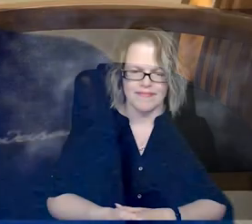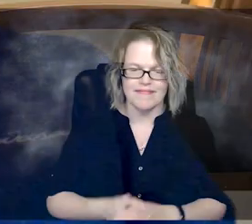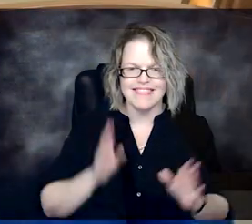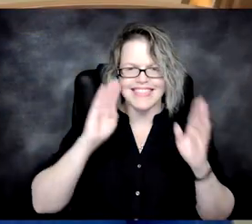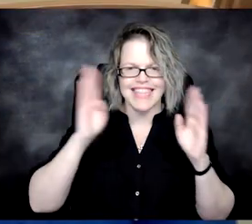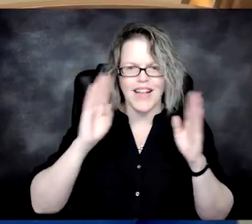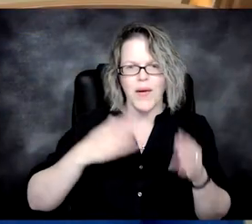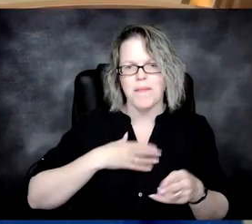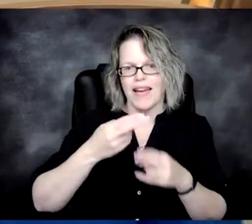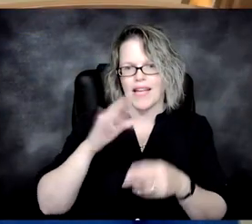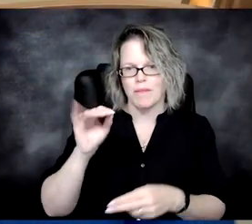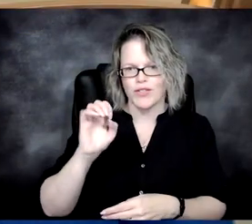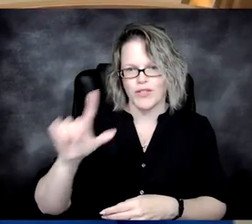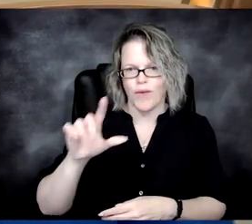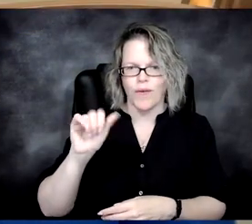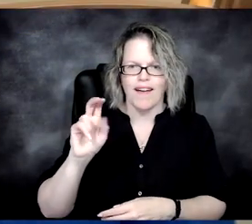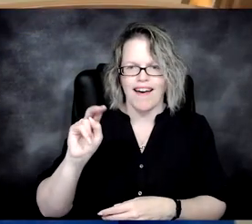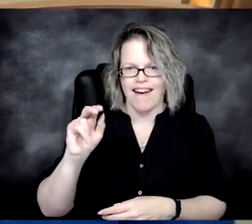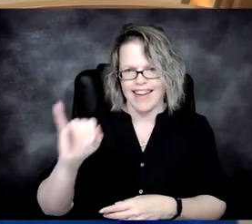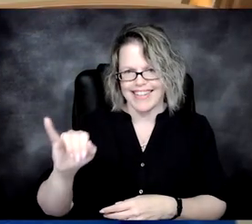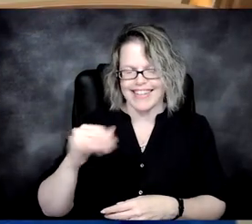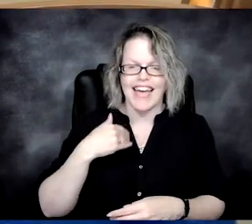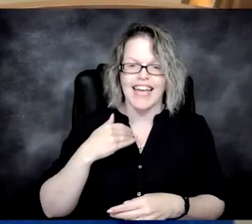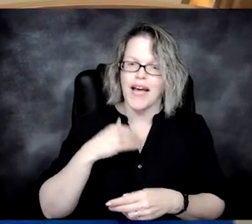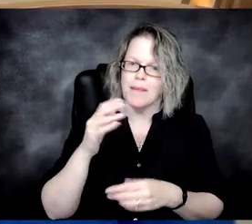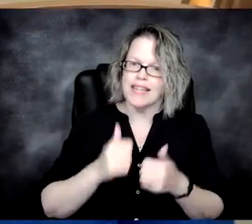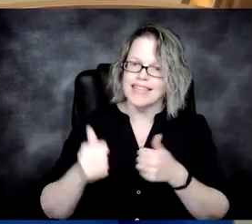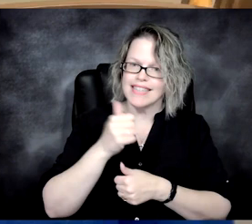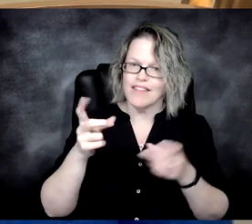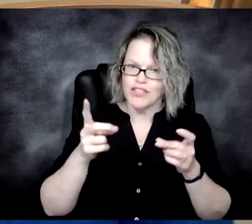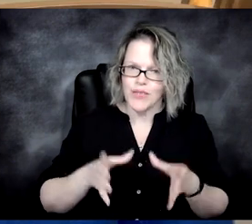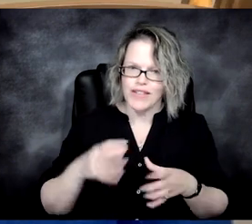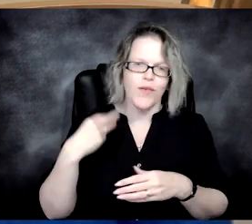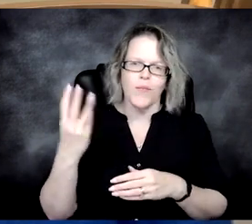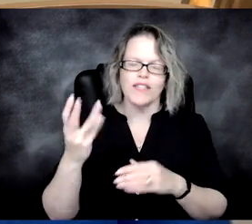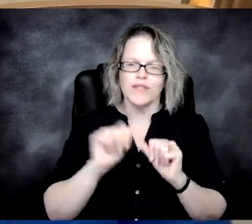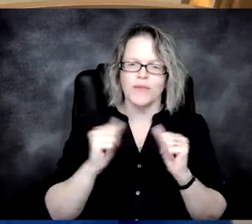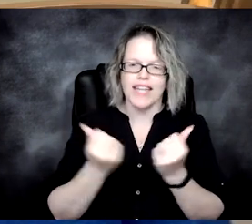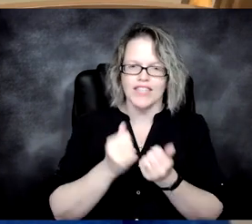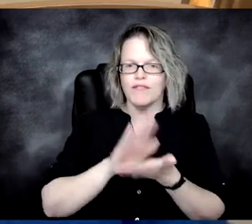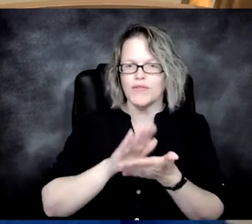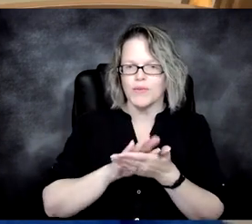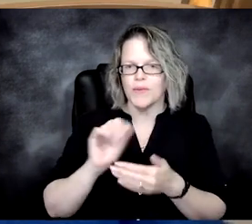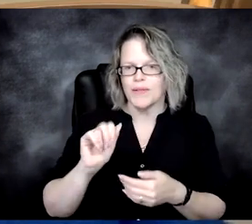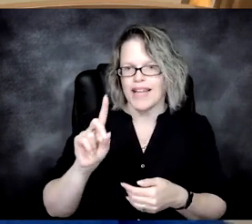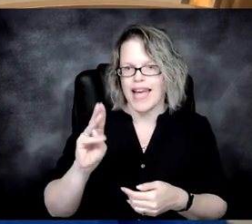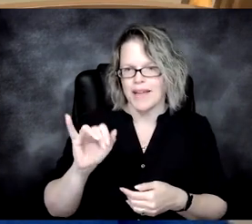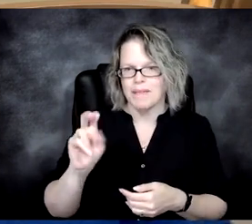Hello. My name is Joel Ani, and I'm the Executive Director of the Washington Association of School